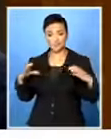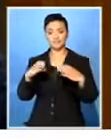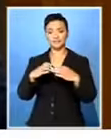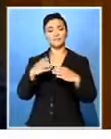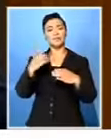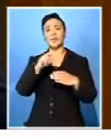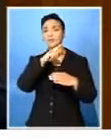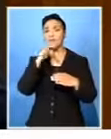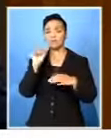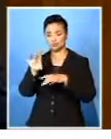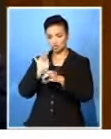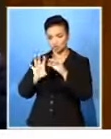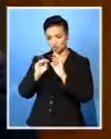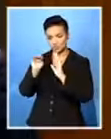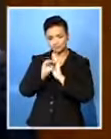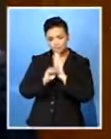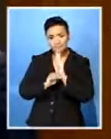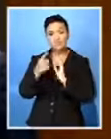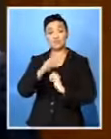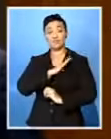who will serve on the permanent board.